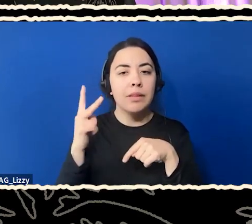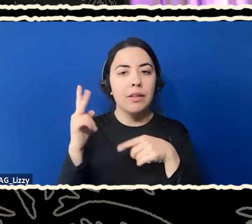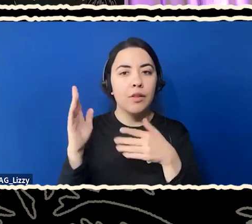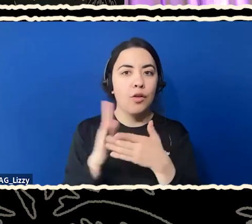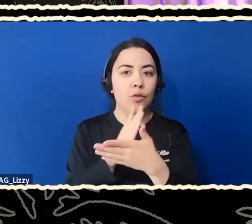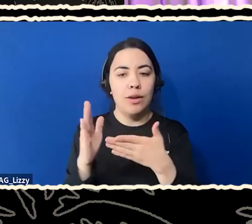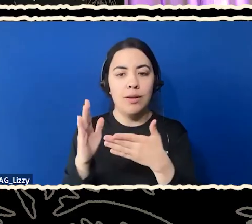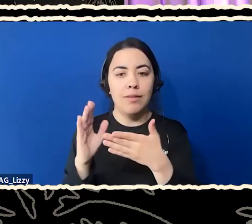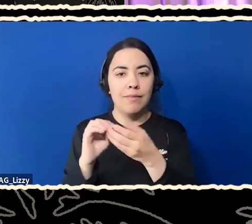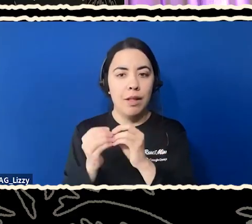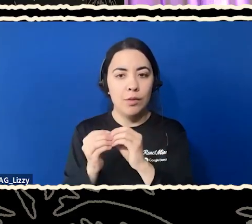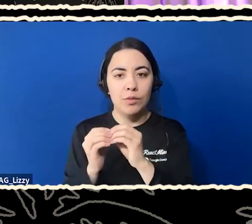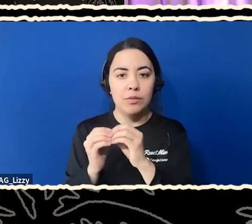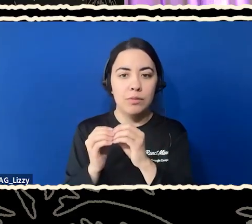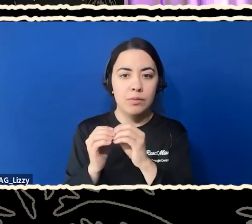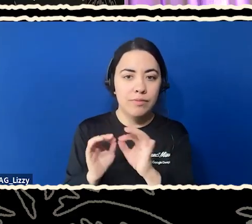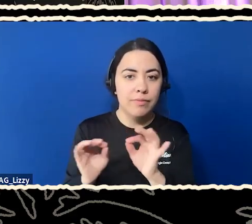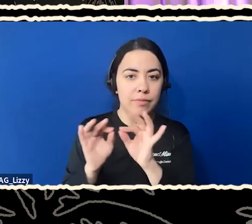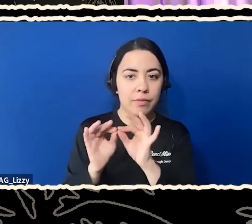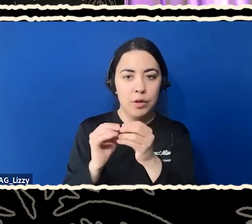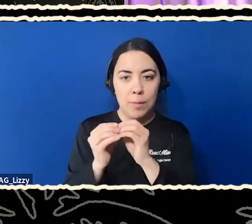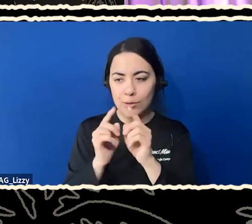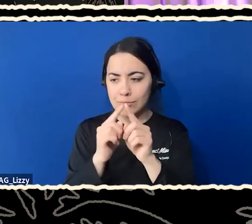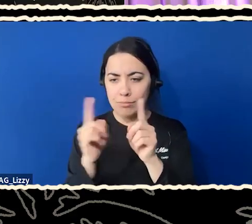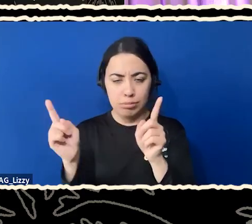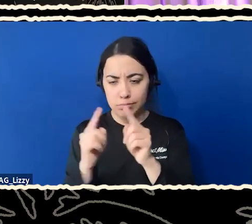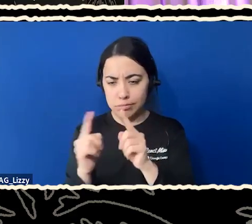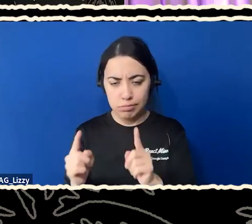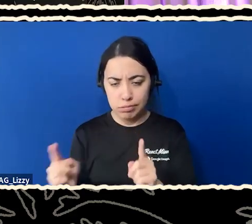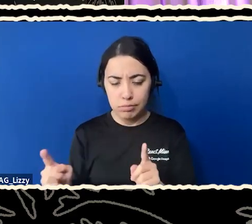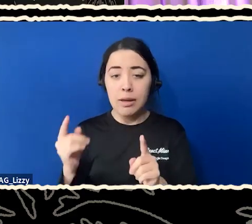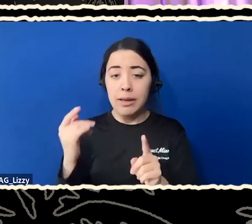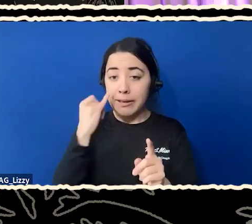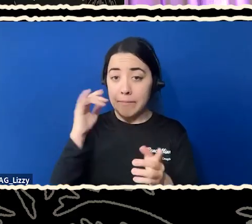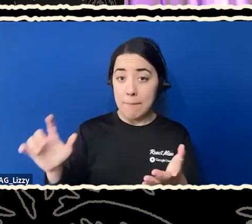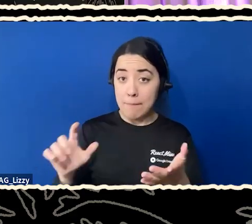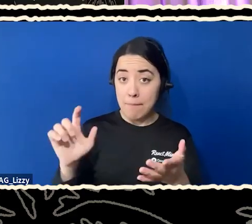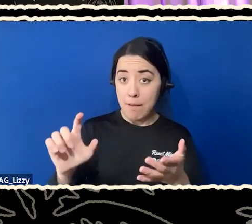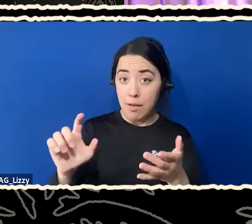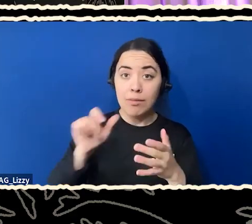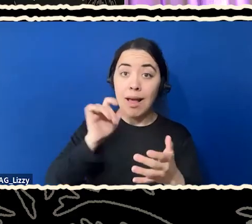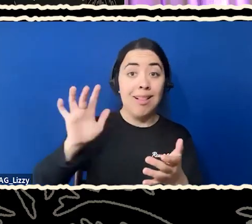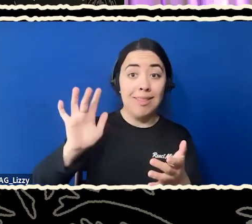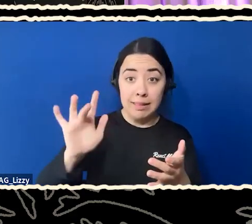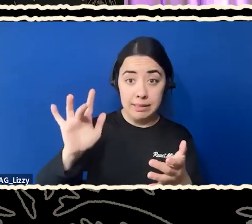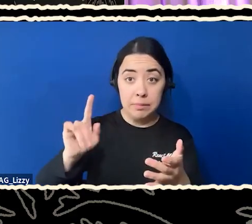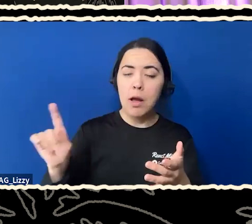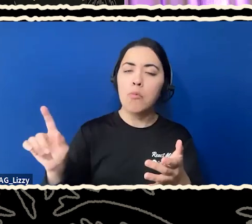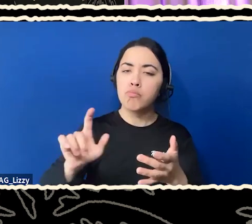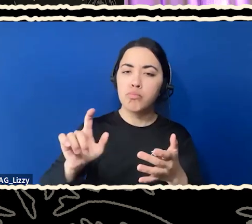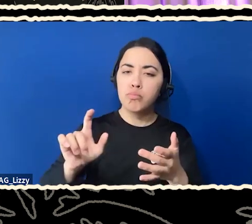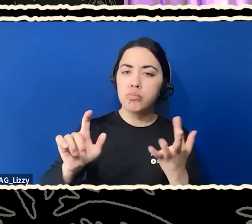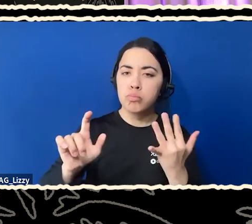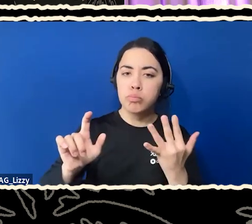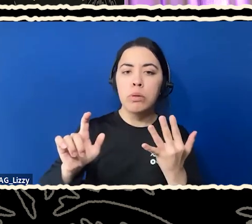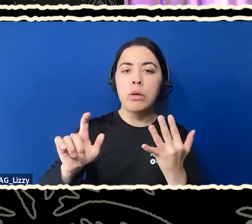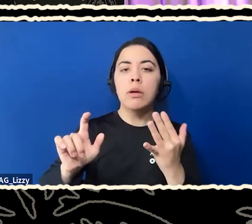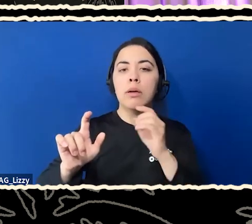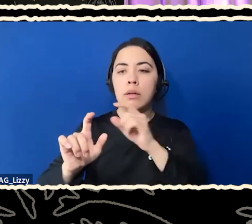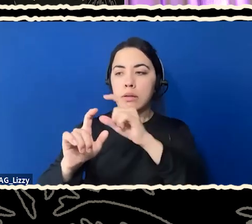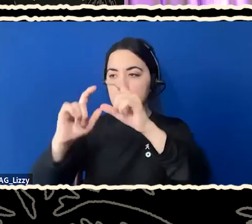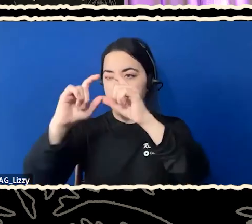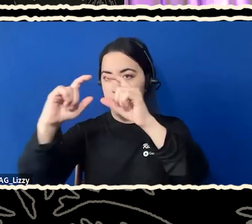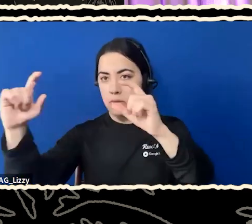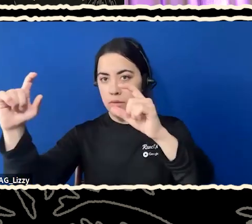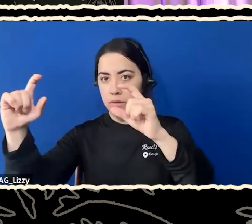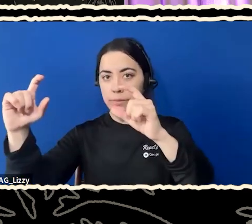an array of numbers. That's what you would have seen. So when I hover over my mouse, I'm going to get some information back. And we all use this a lot. But with 2/, that